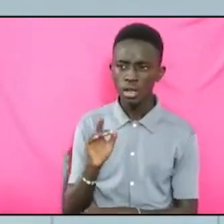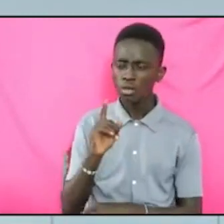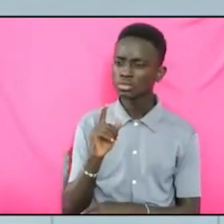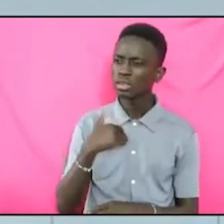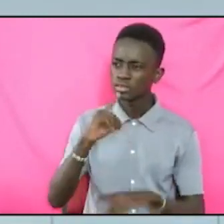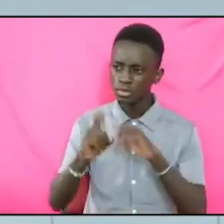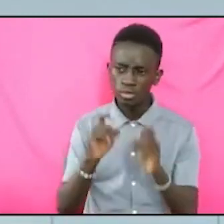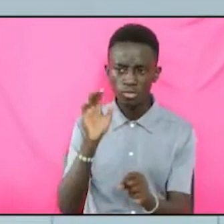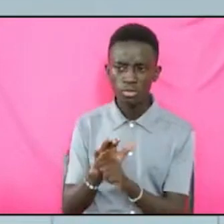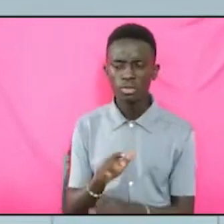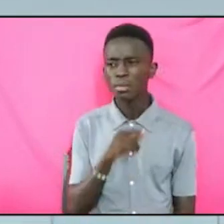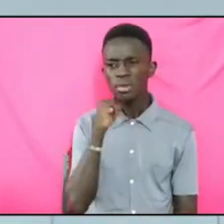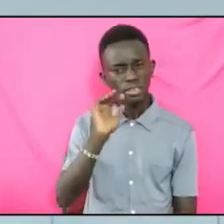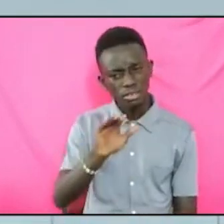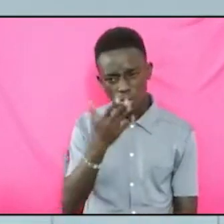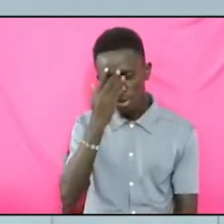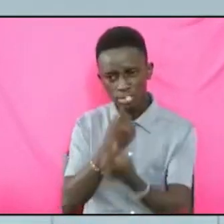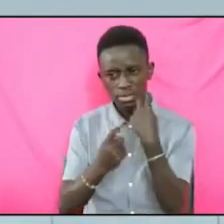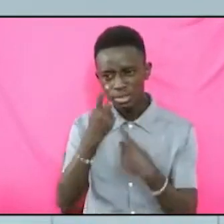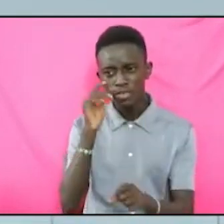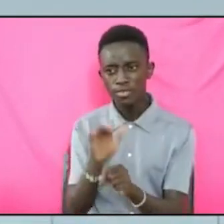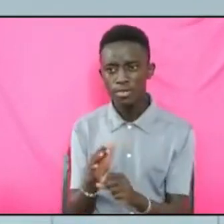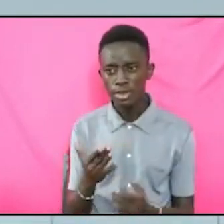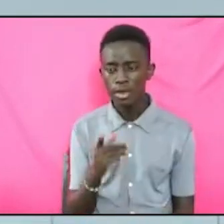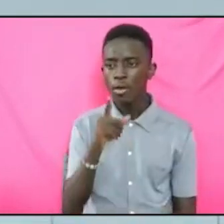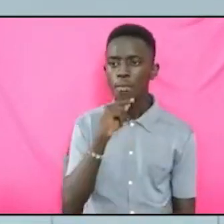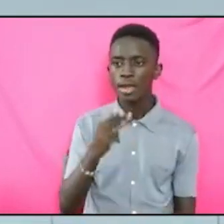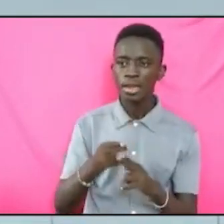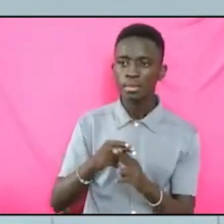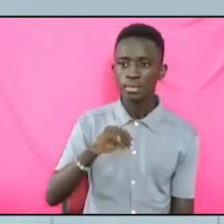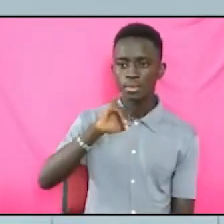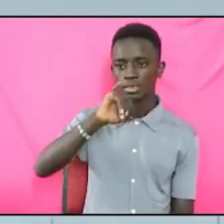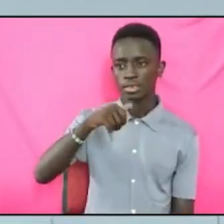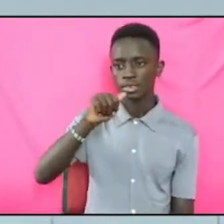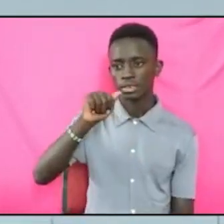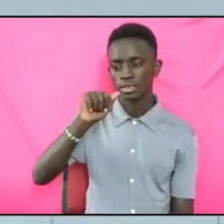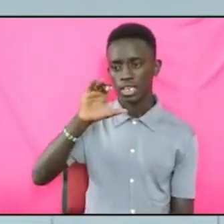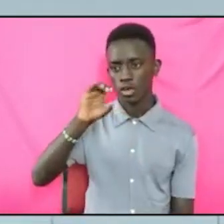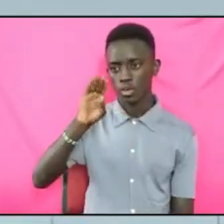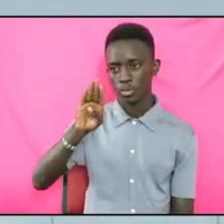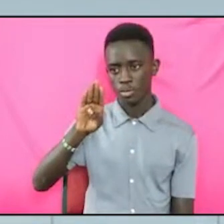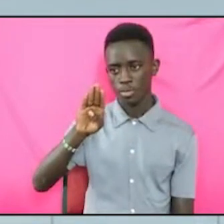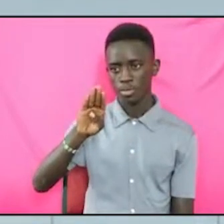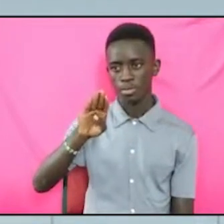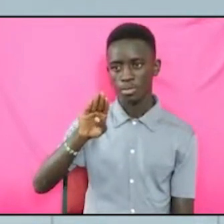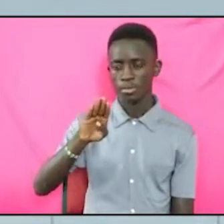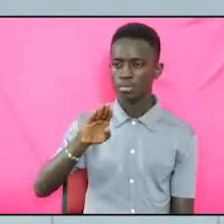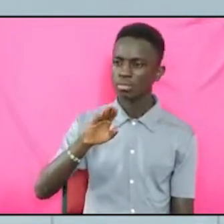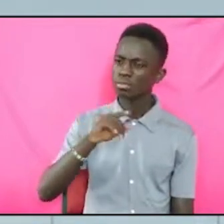are asking the wrong questions." This young man was called Jacob. And this pastor said,